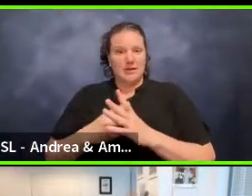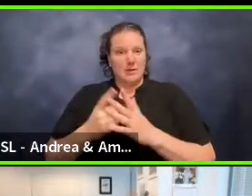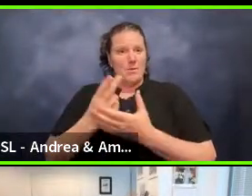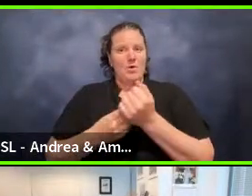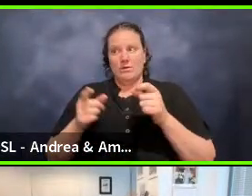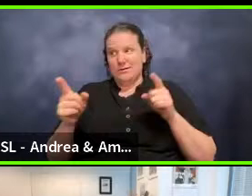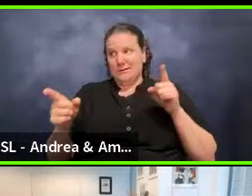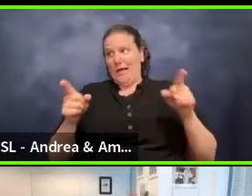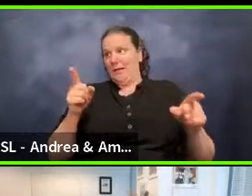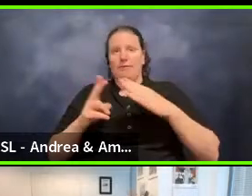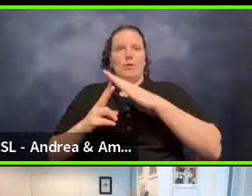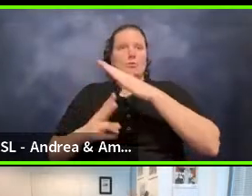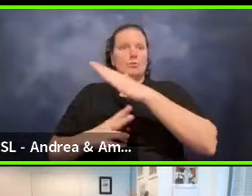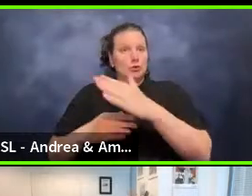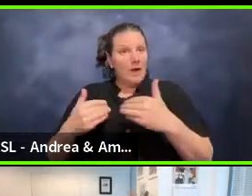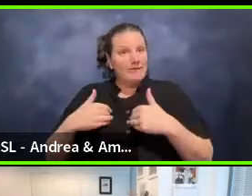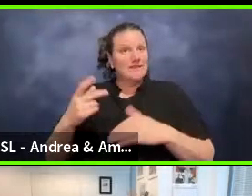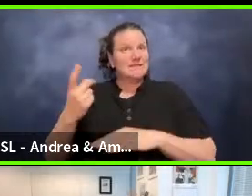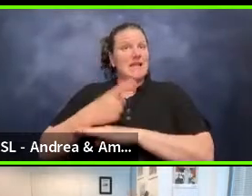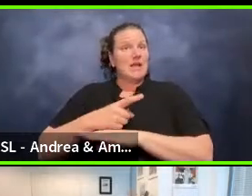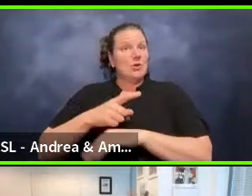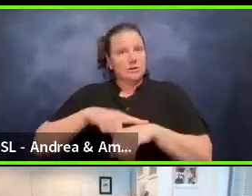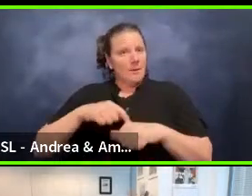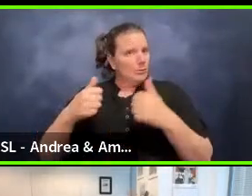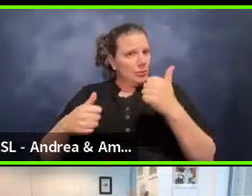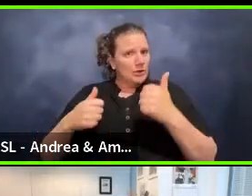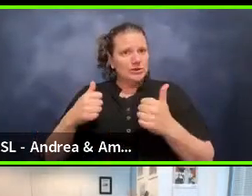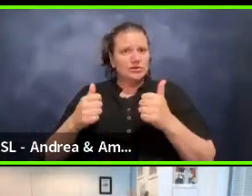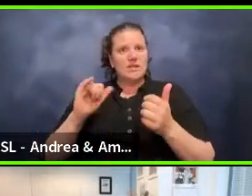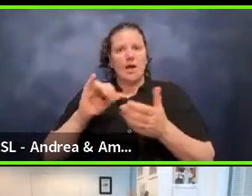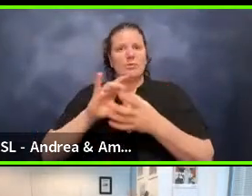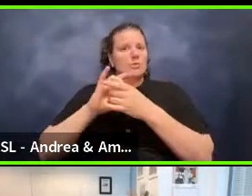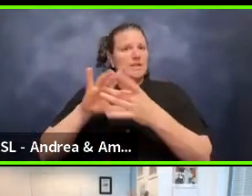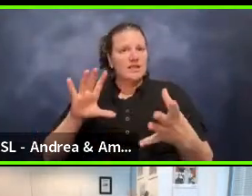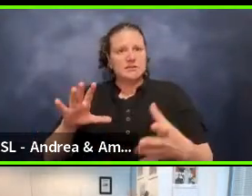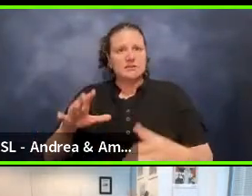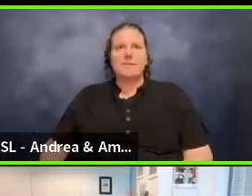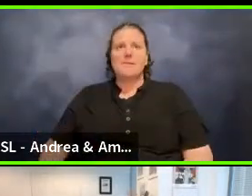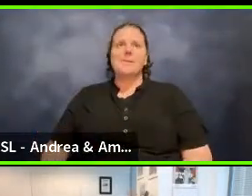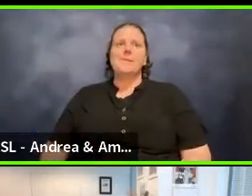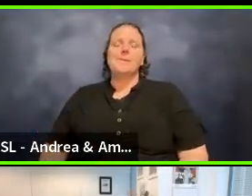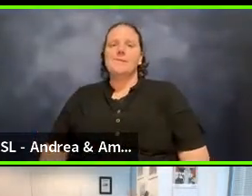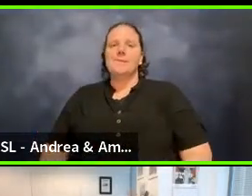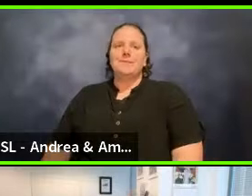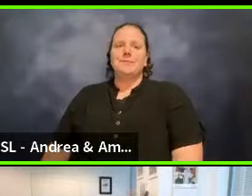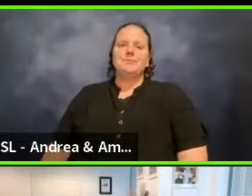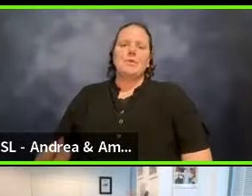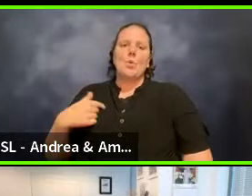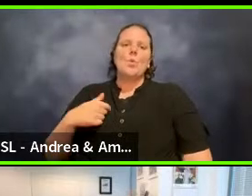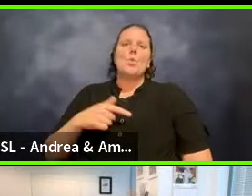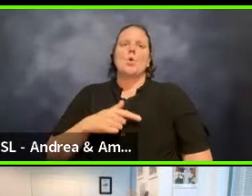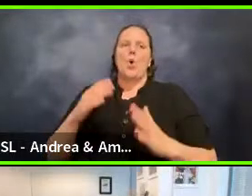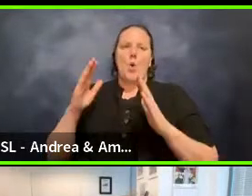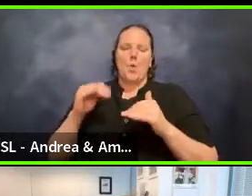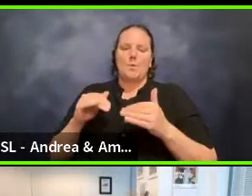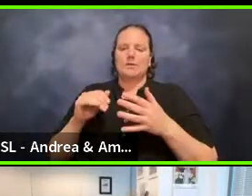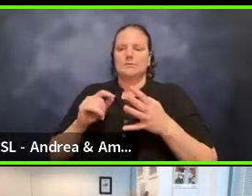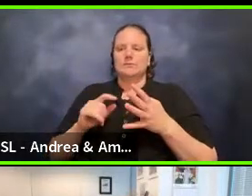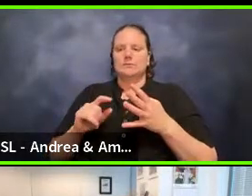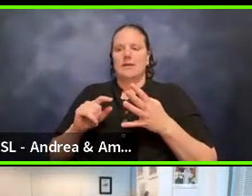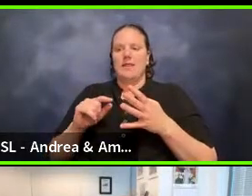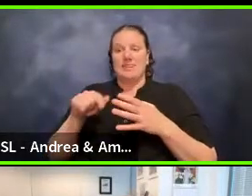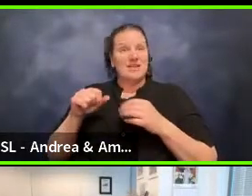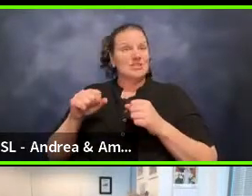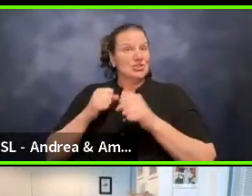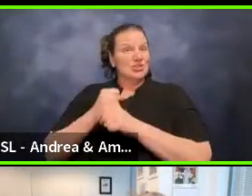Do you have a date or time for that to be released? So we are hoping to do that late this